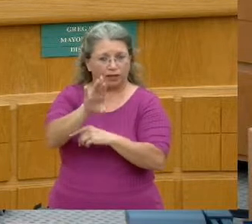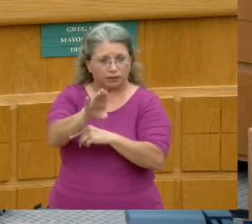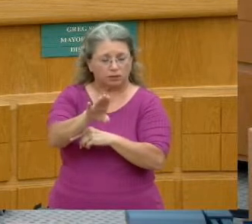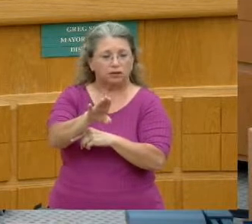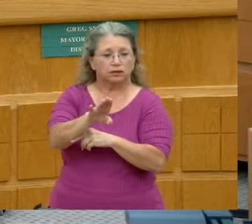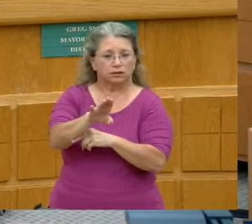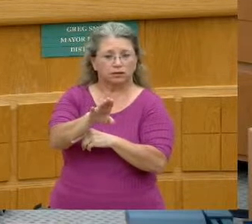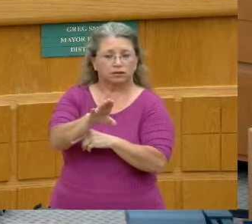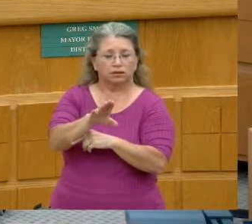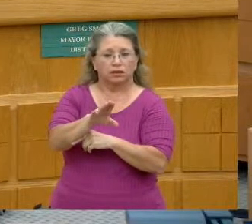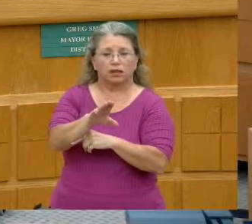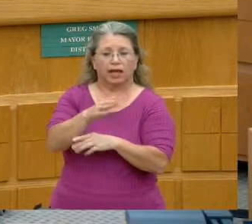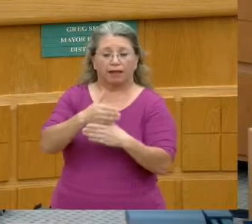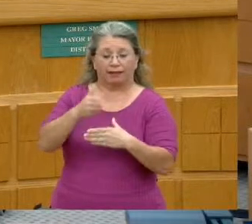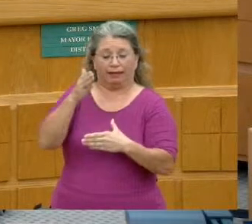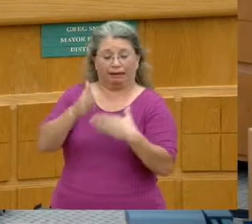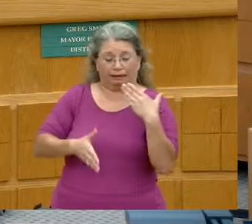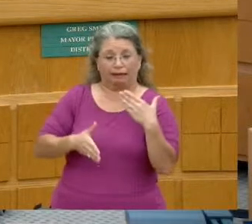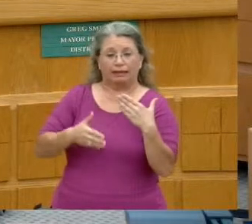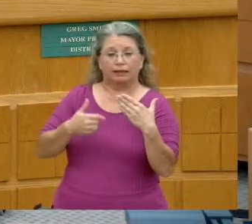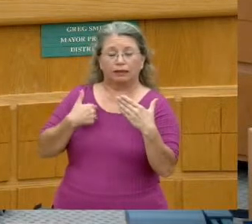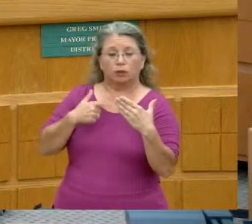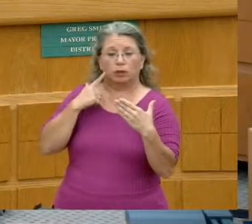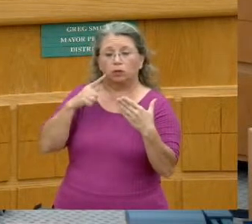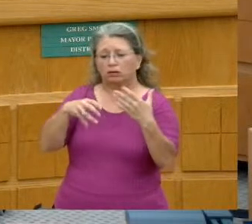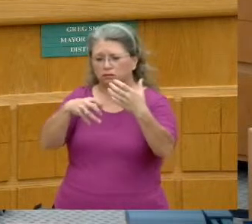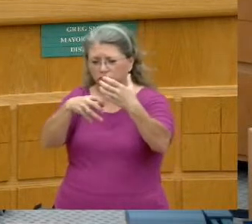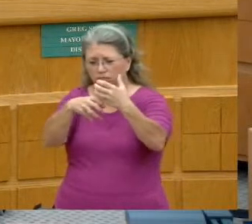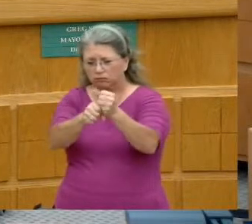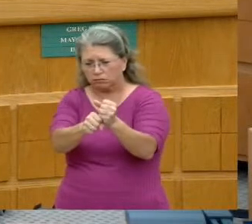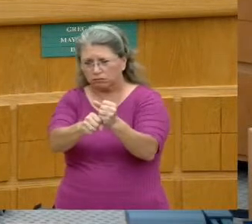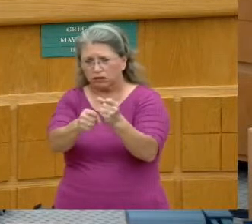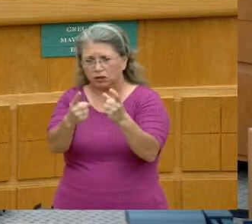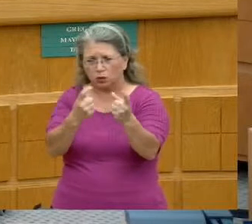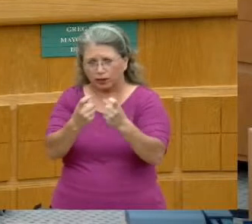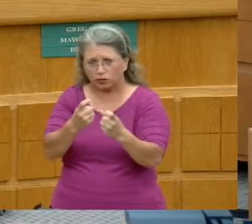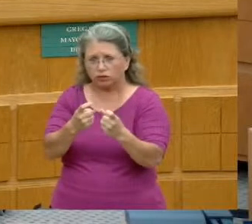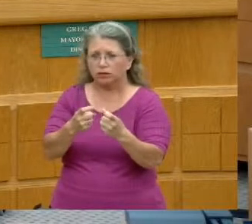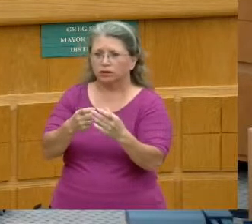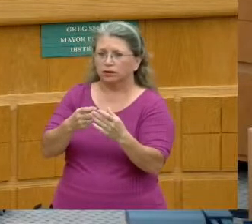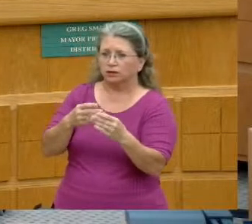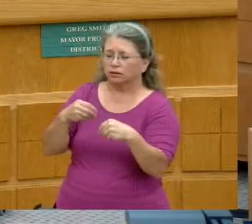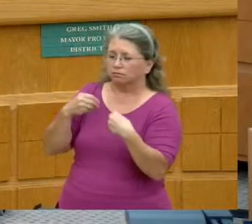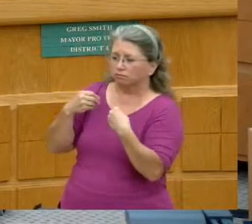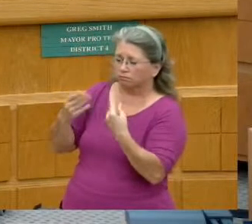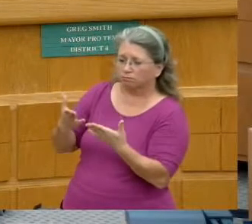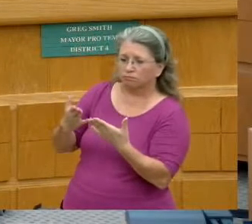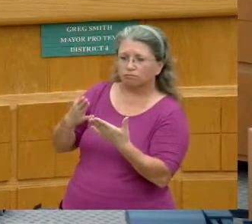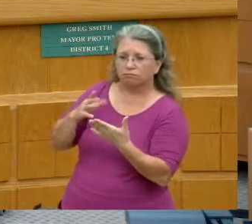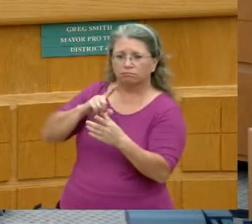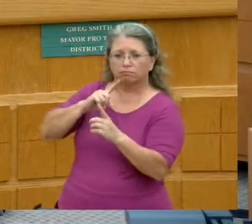Bird's presentation, there'll be a kind of a Q&A session with a summary of the questions.